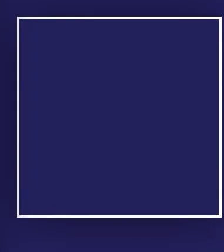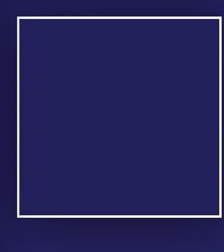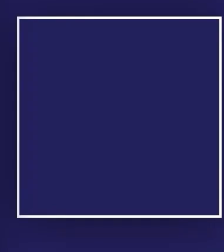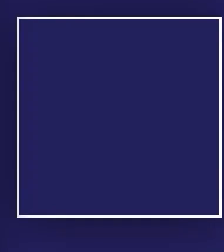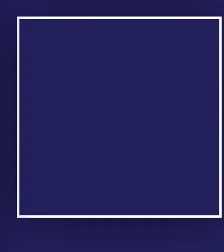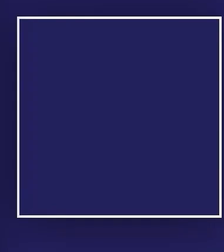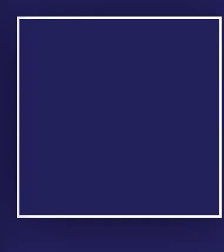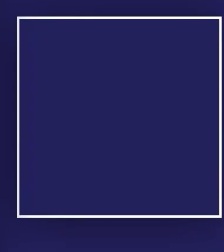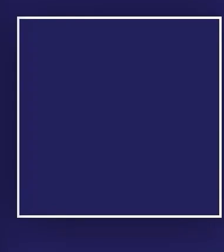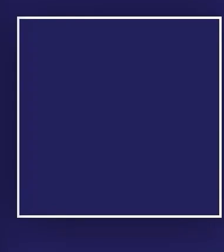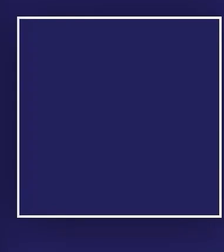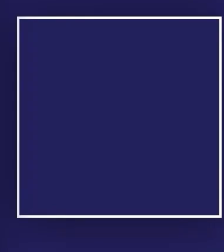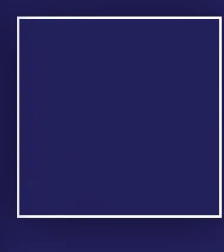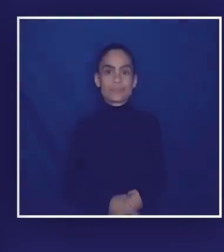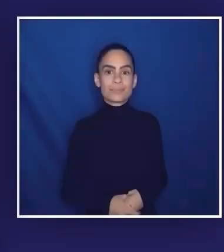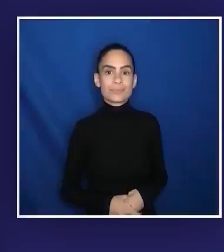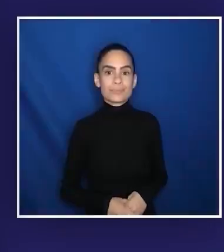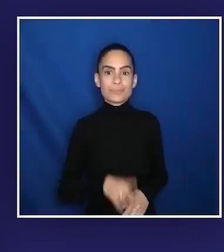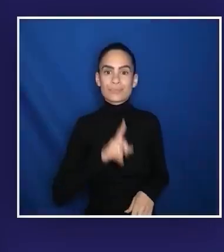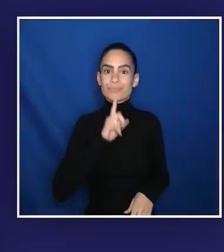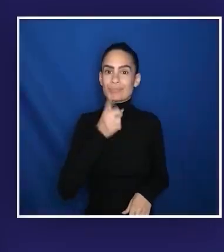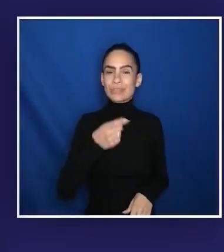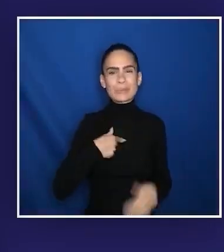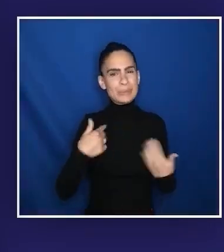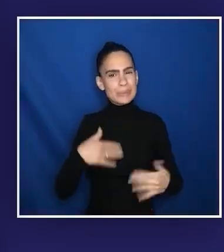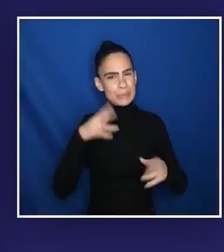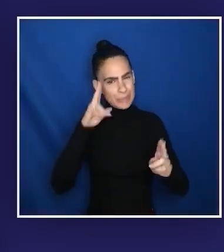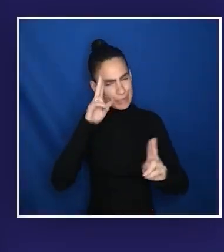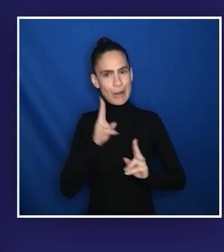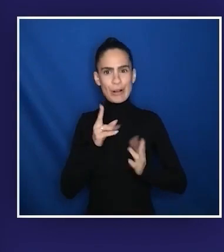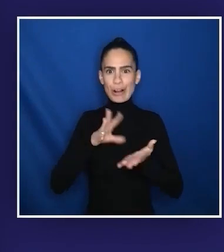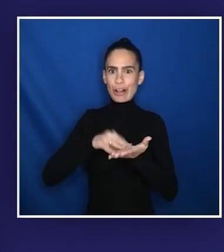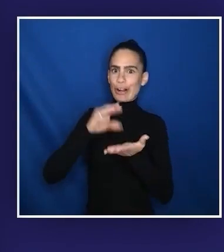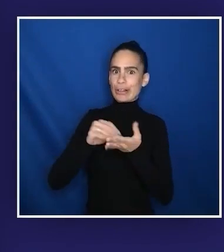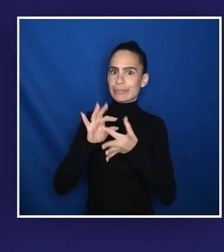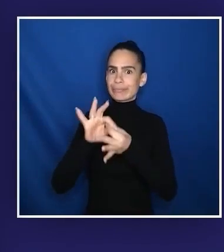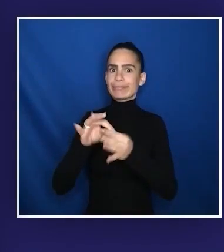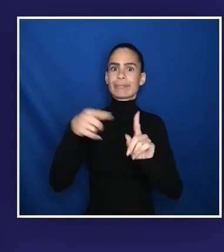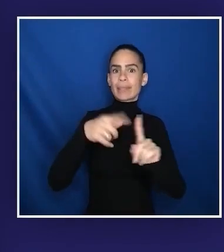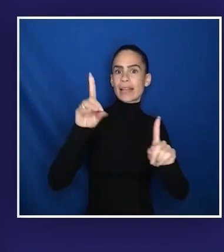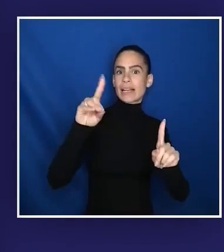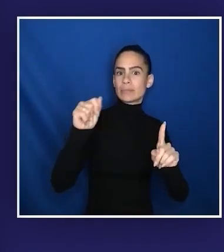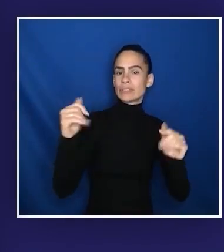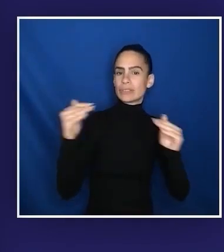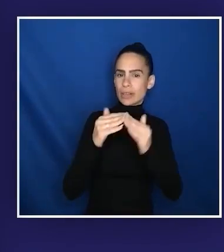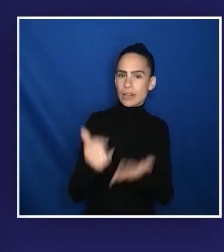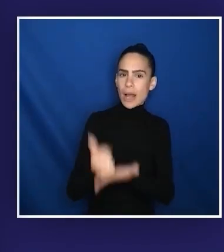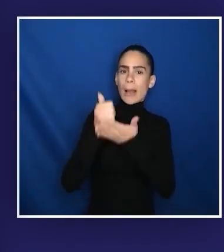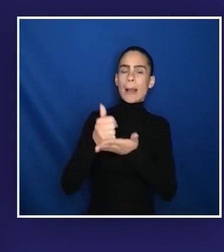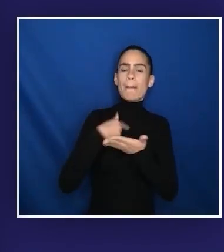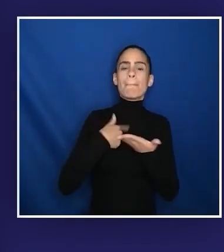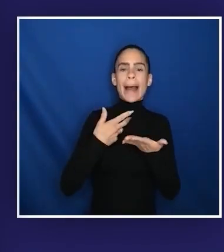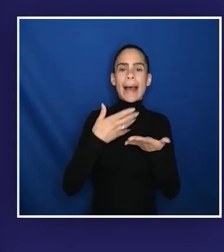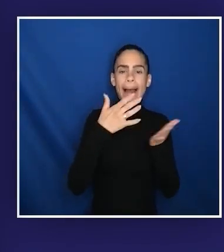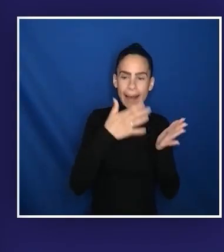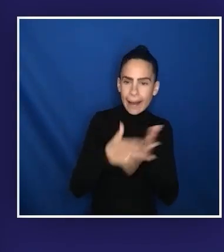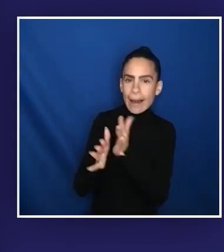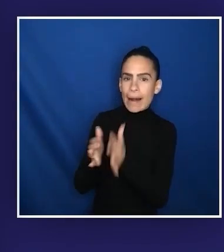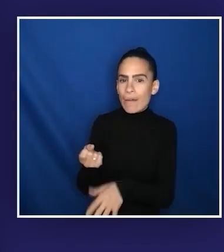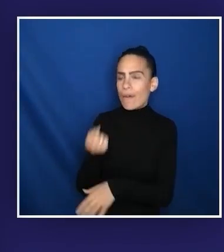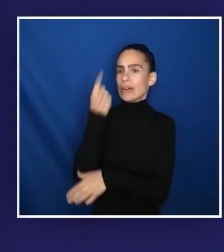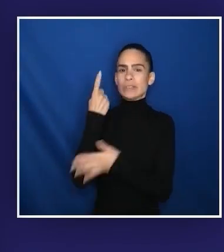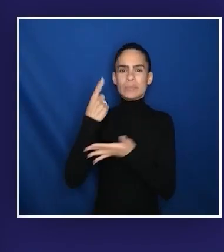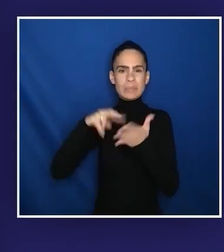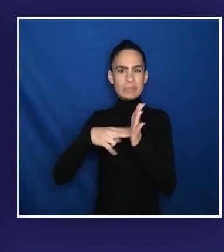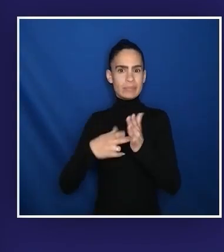outside in his power chair with his service dog next to him. I've really been privileged to learn about disability justice, which helped me transition